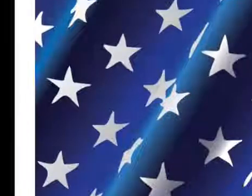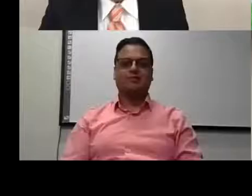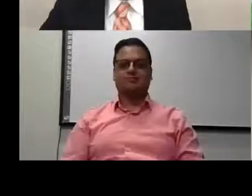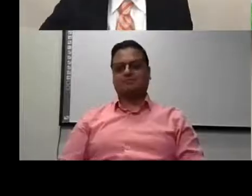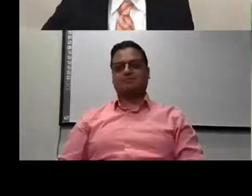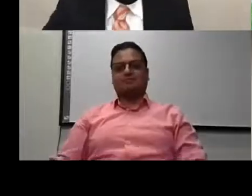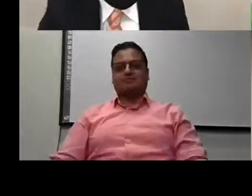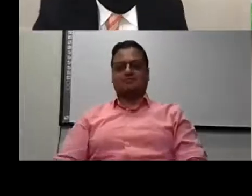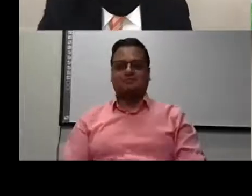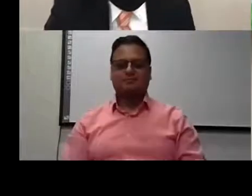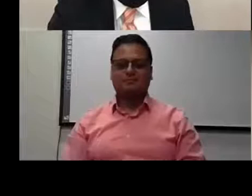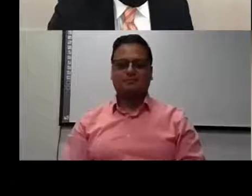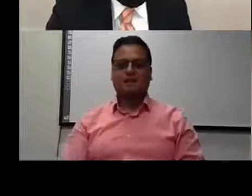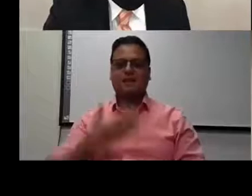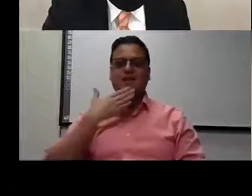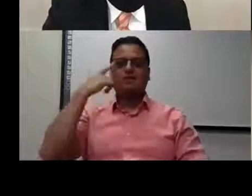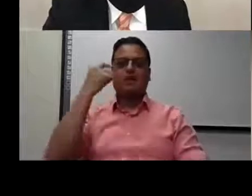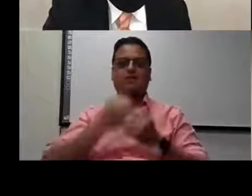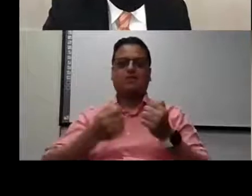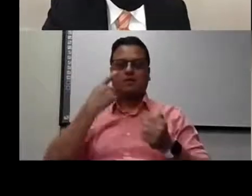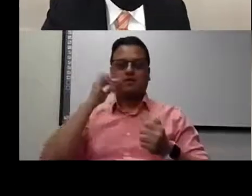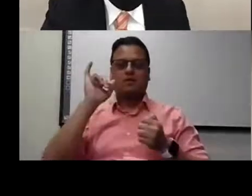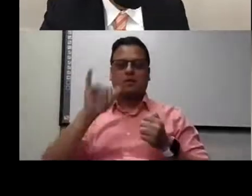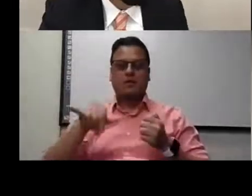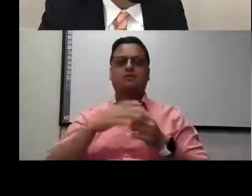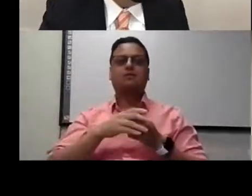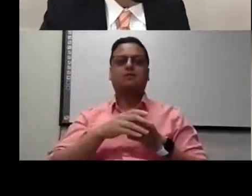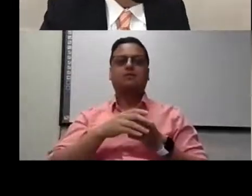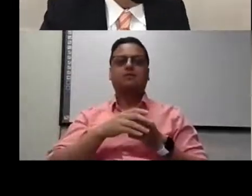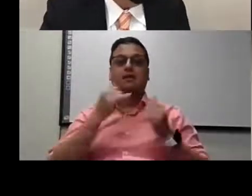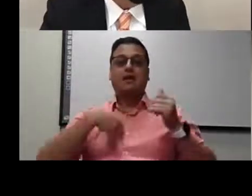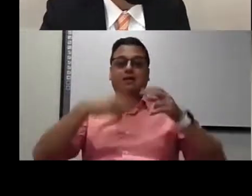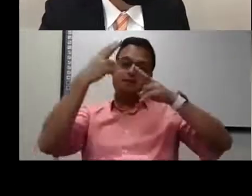Okay. Thank you, everybody, for that. We'll do roll call.